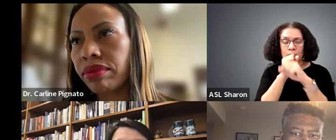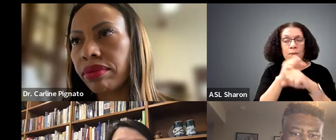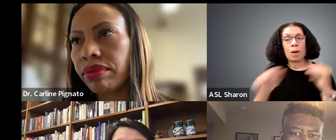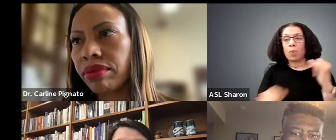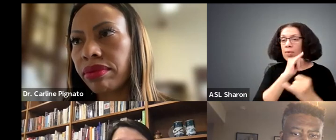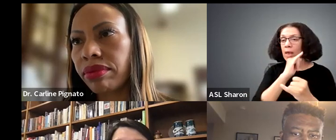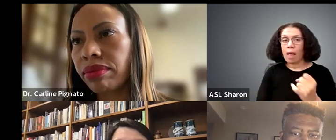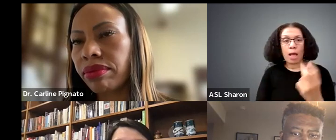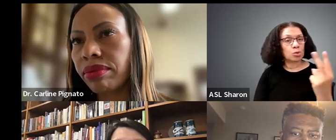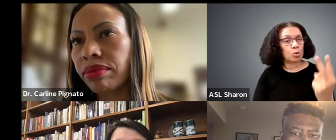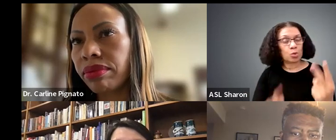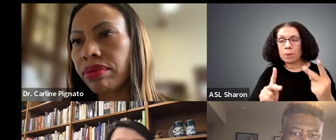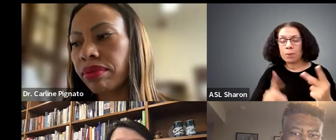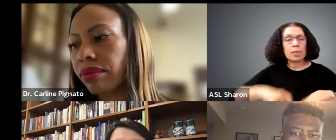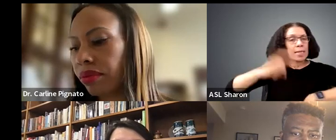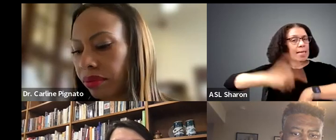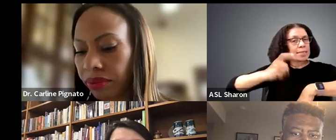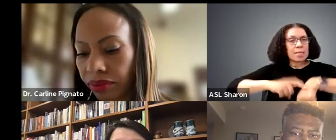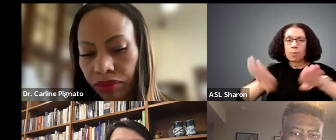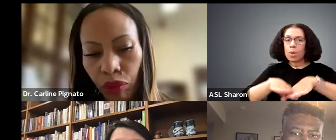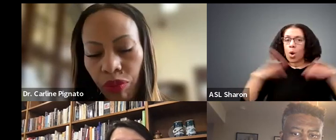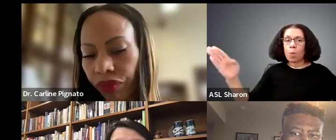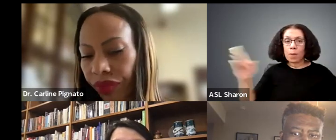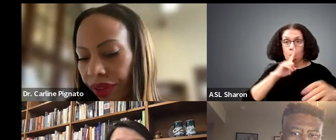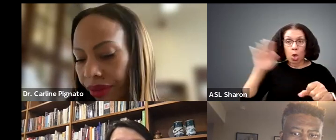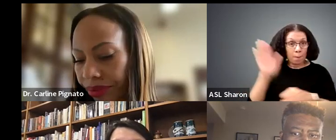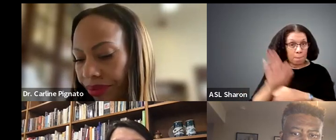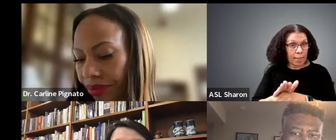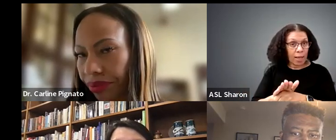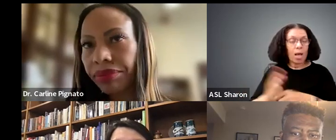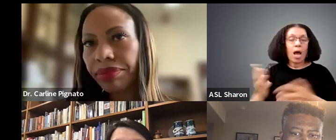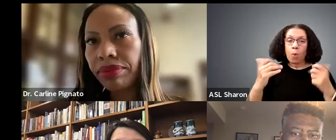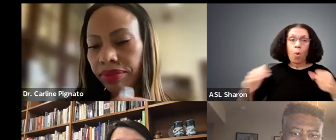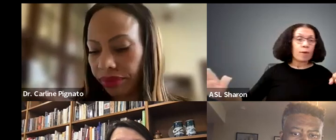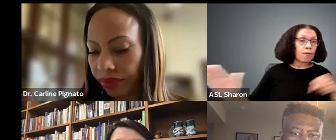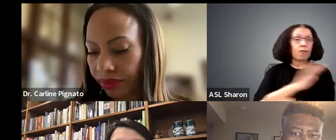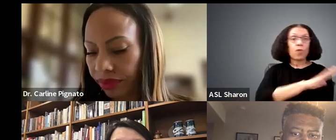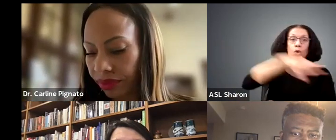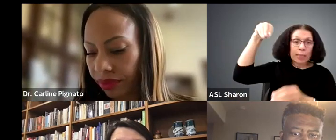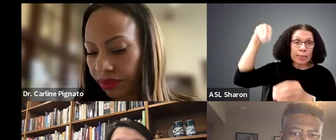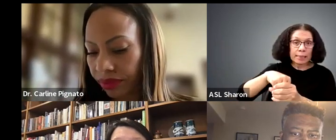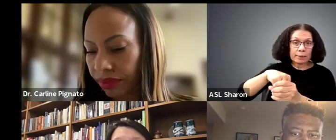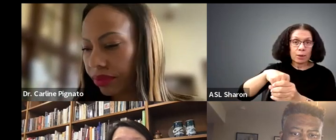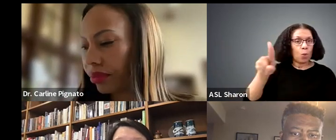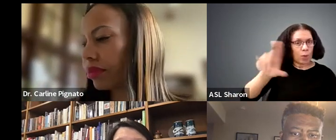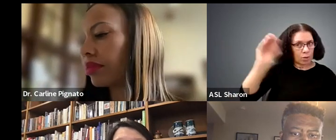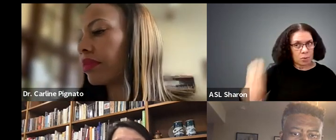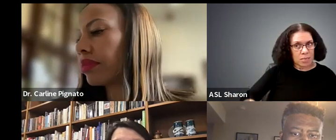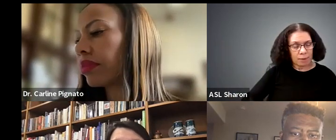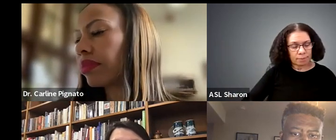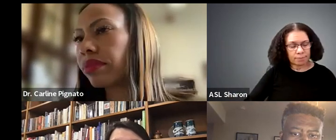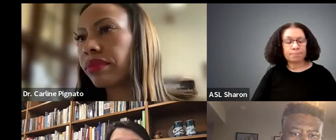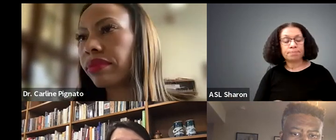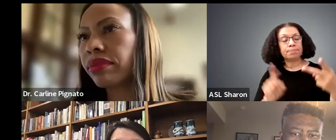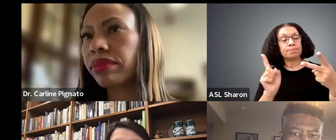you know, it's time to put your cards on the table. If you're committed to this job and you're going all in, then you're going all in. My second,